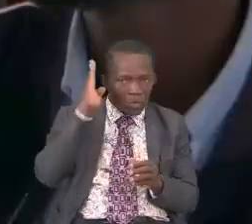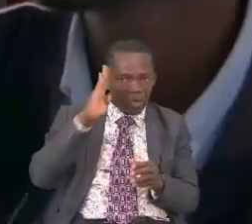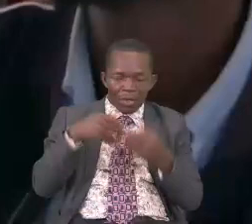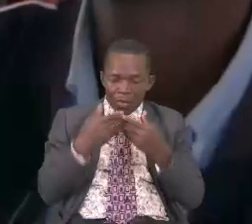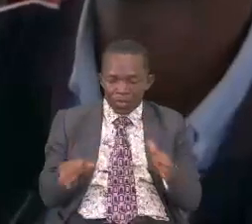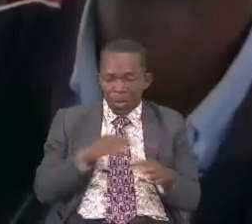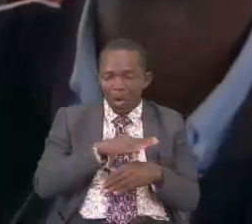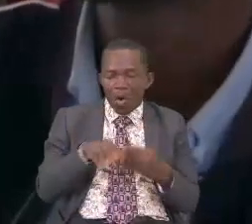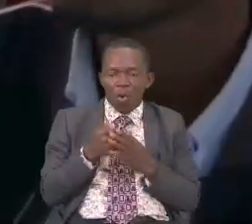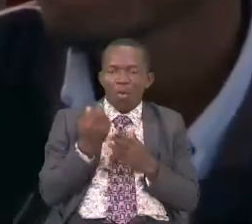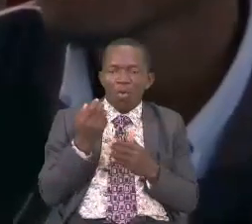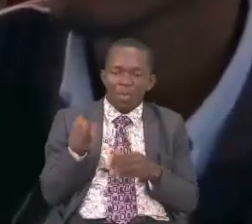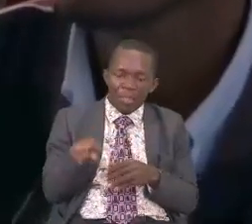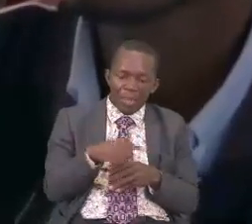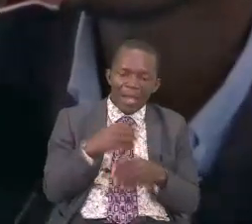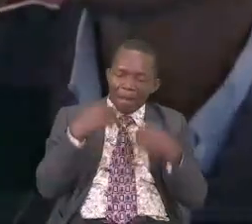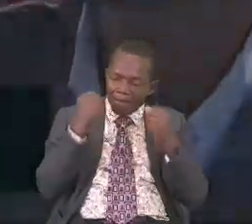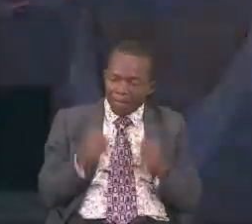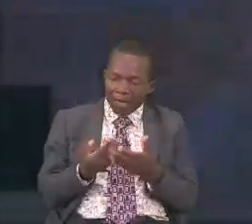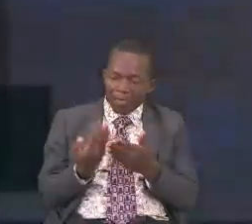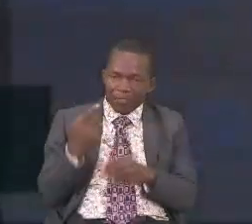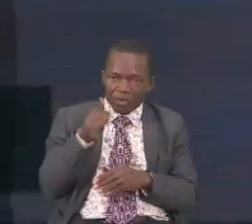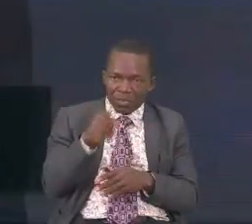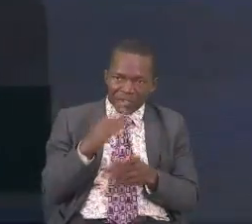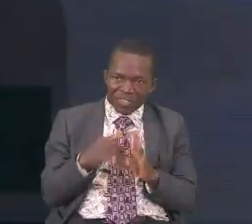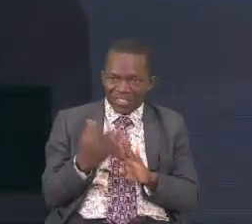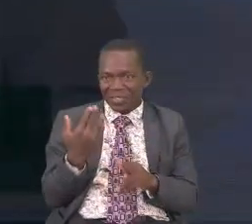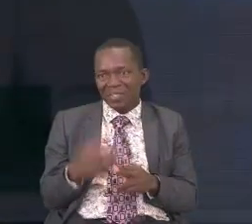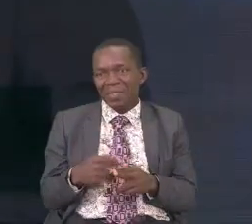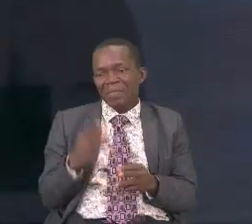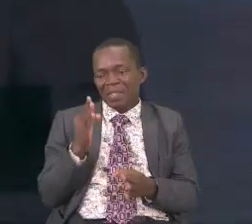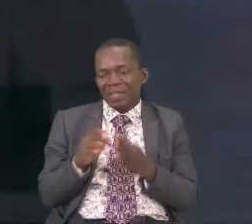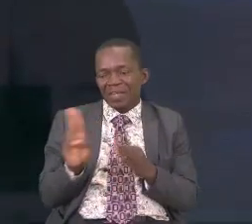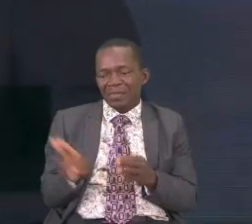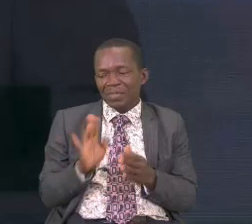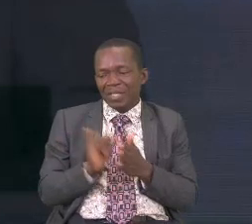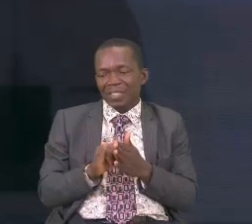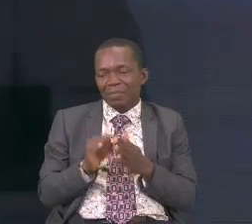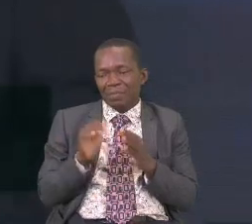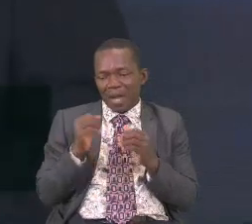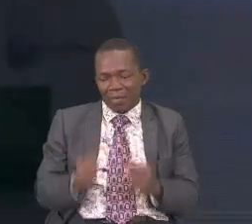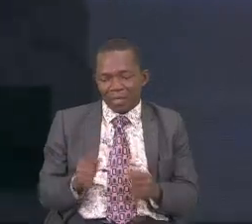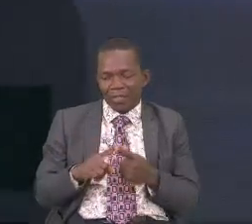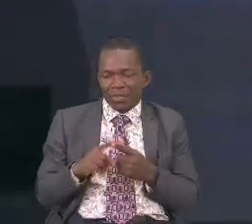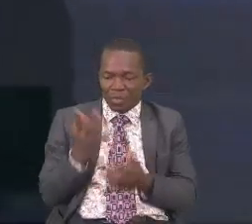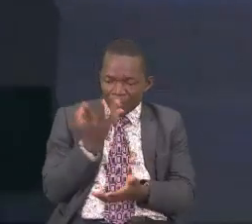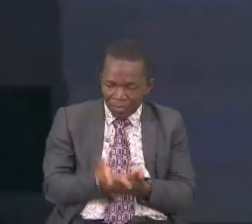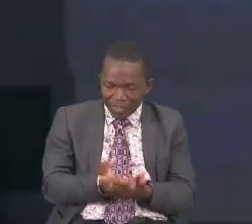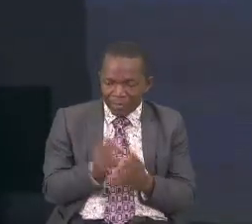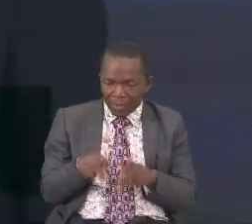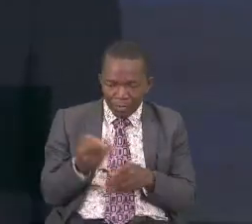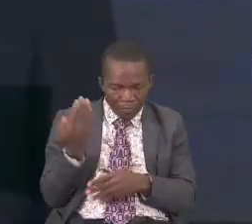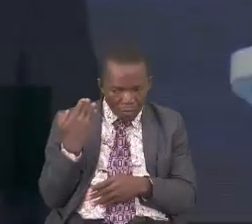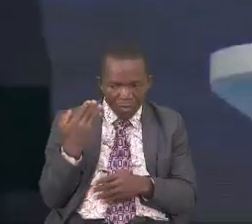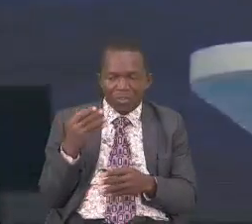in Jesus name and if you saw their part to Captivate people capture people imprison people and oppress